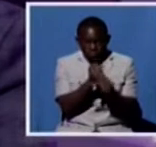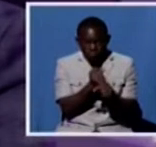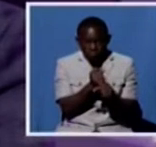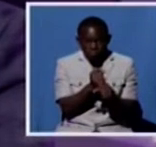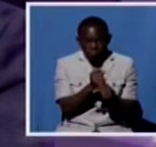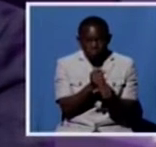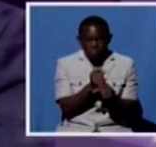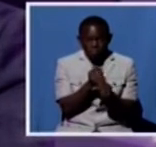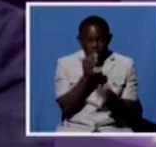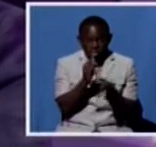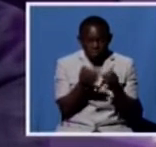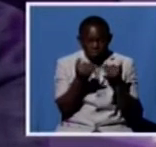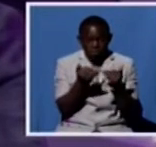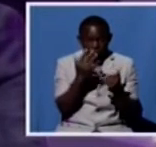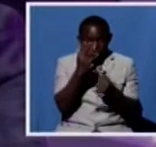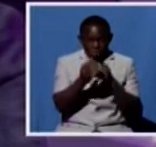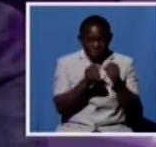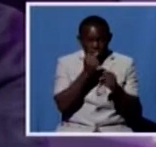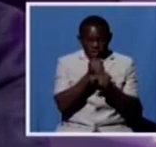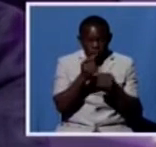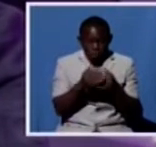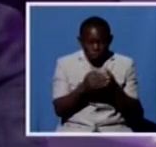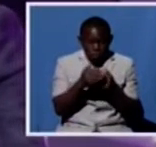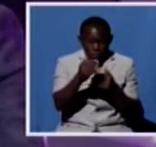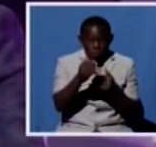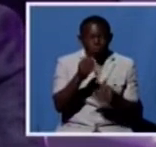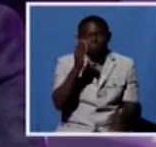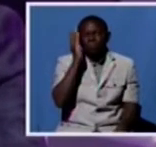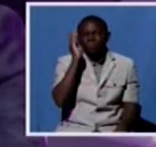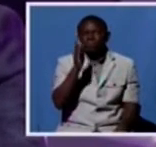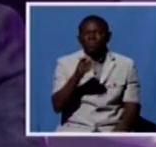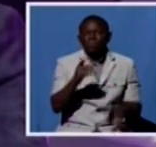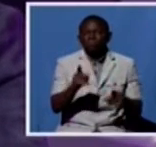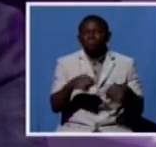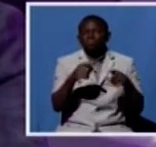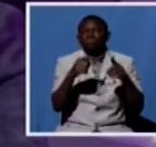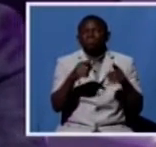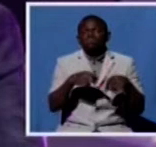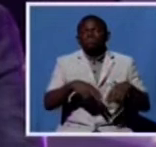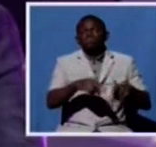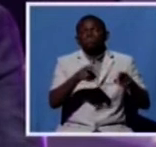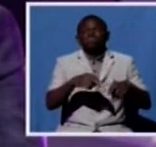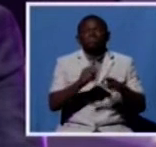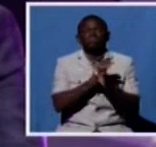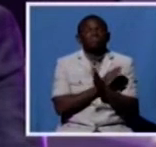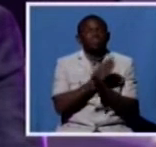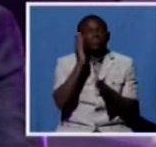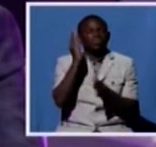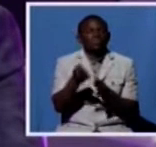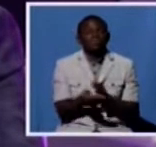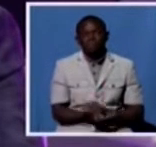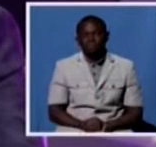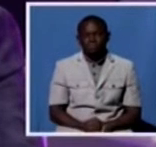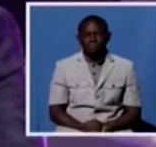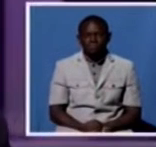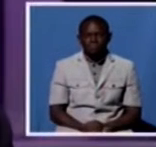5 years from now, the story will change. We'll be talking about other problems, not essentially what we are talking about.